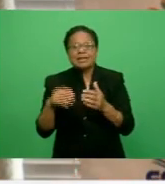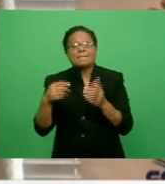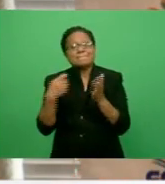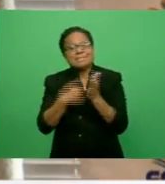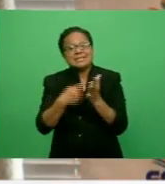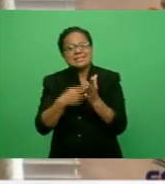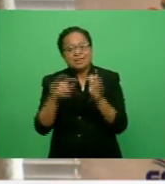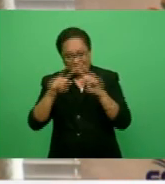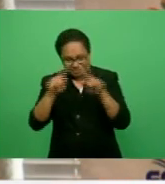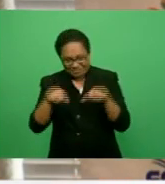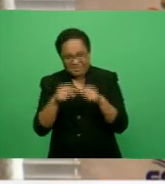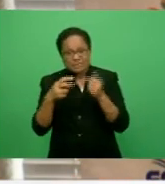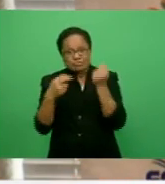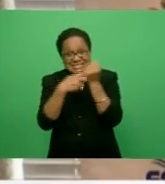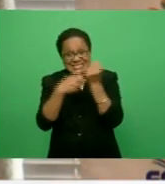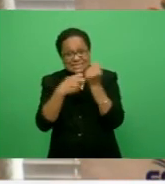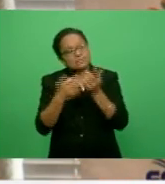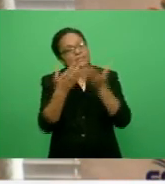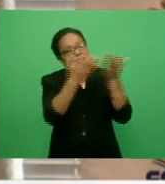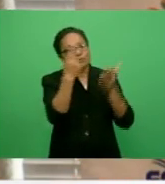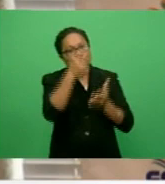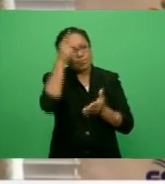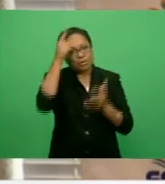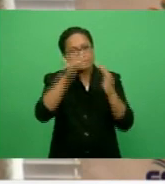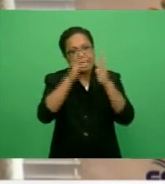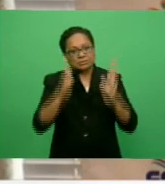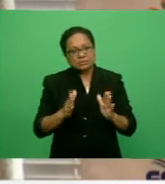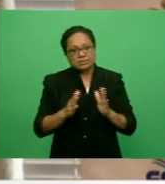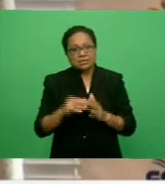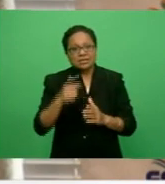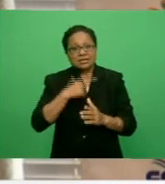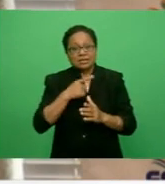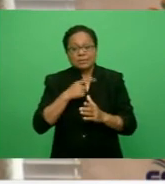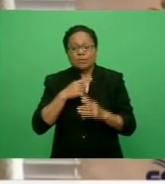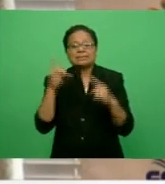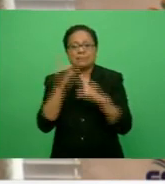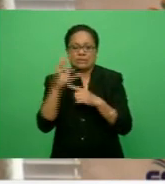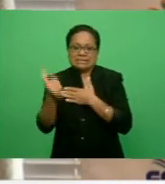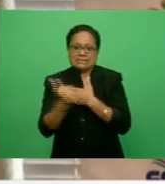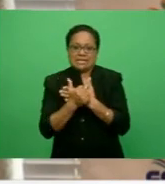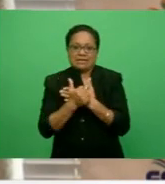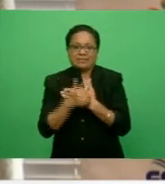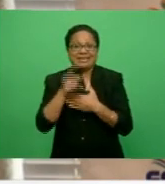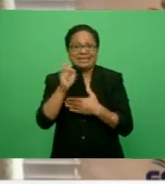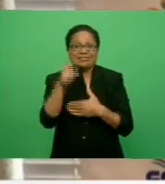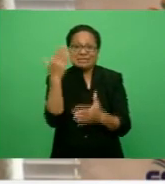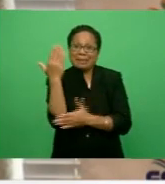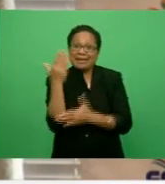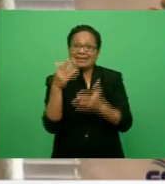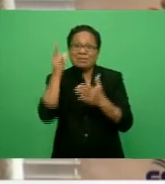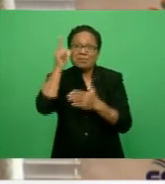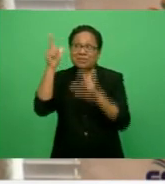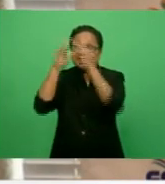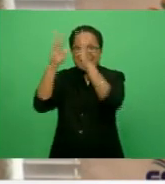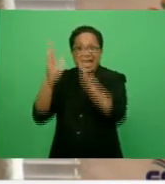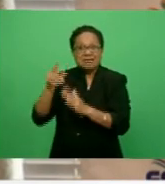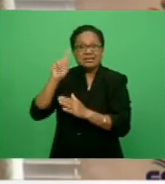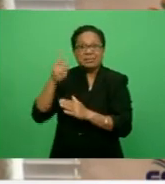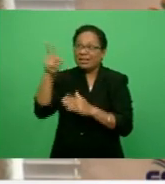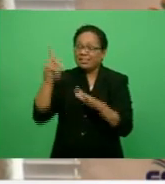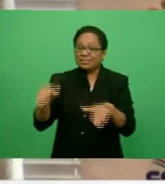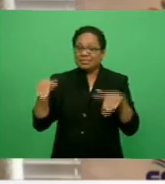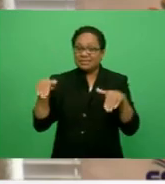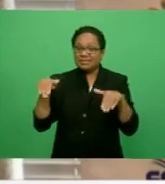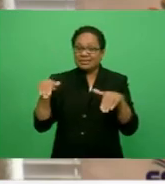Because expediency or speed is important. Because if you depend on the landlord and he's not an active landlord who's going to solve your problem immediately,